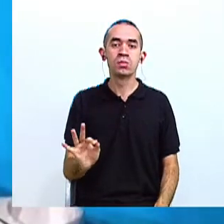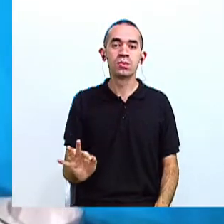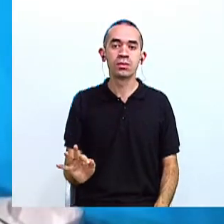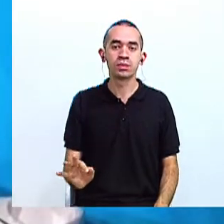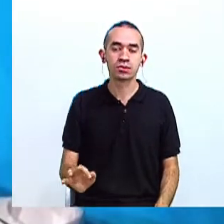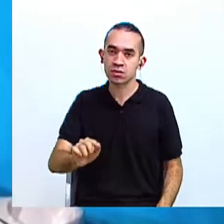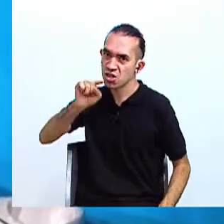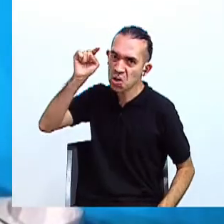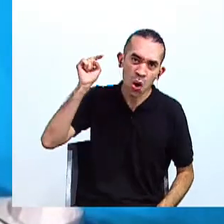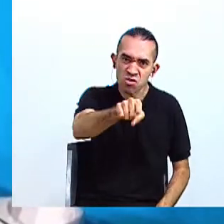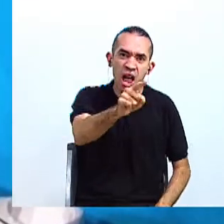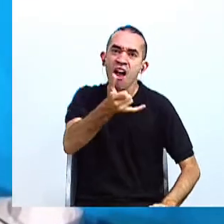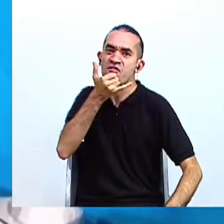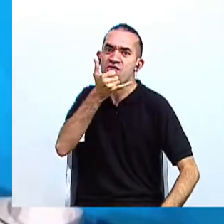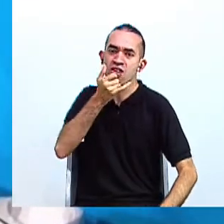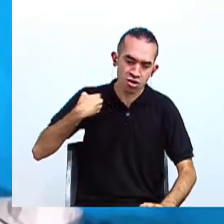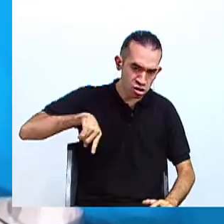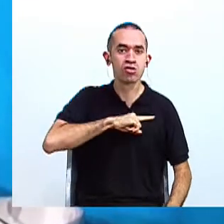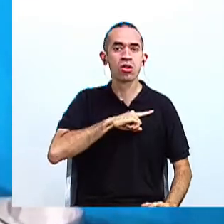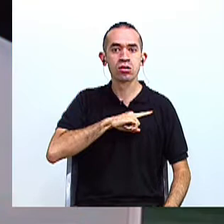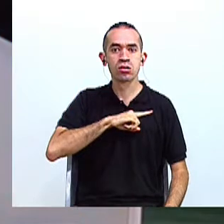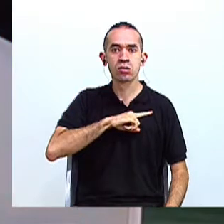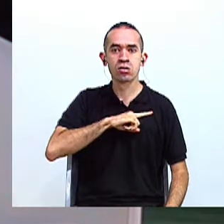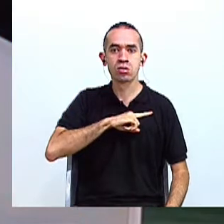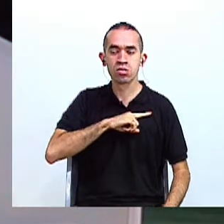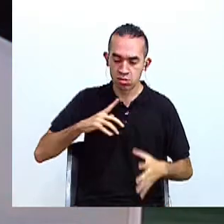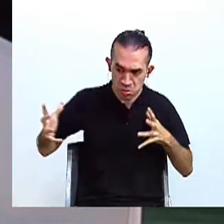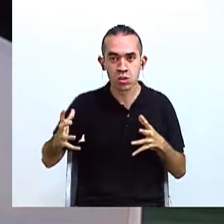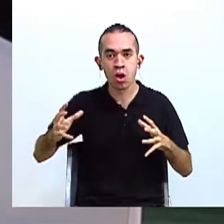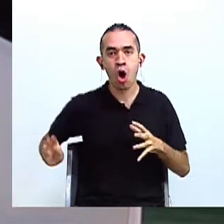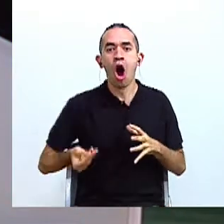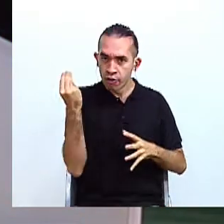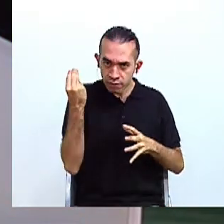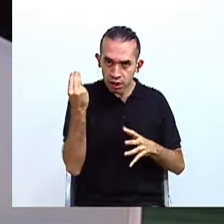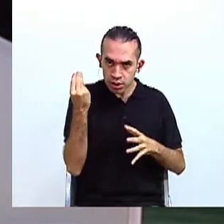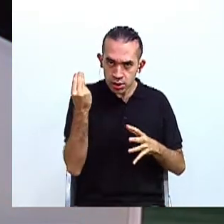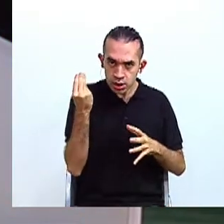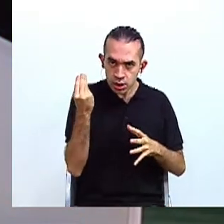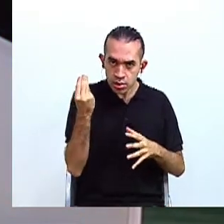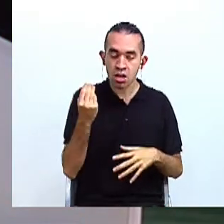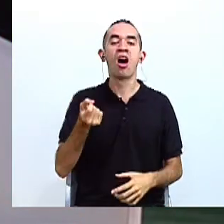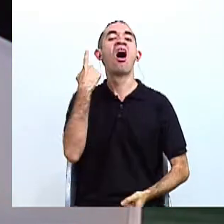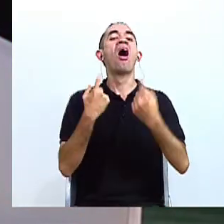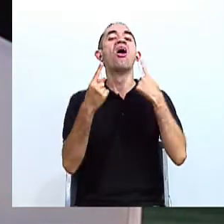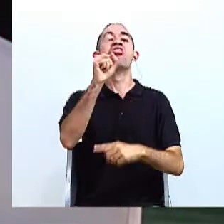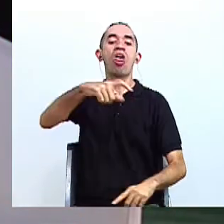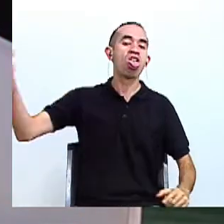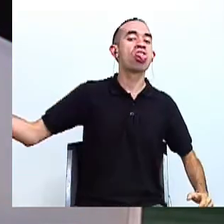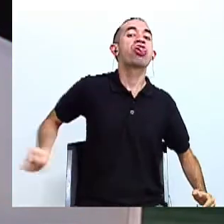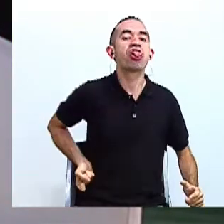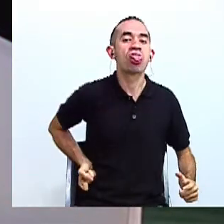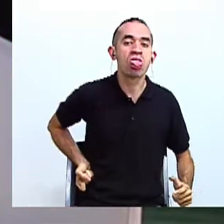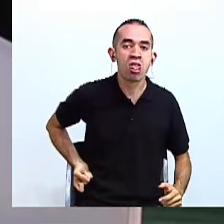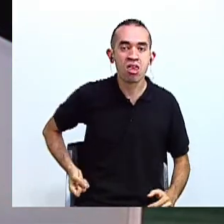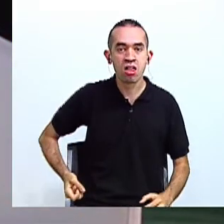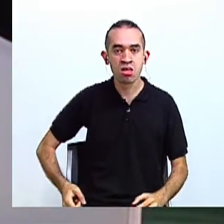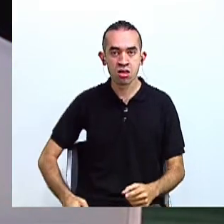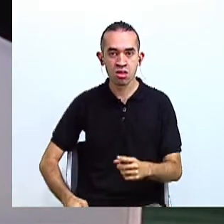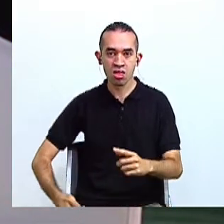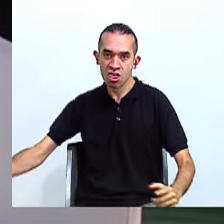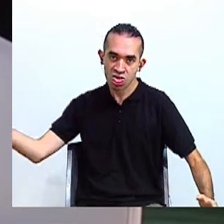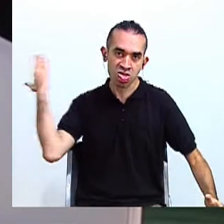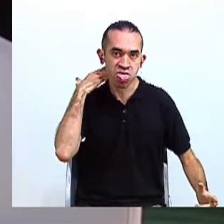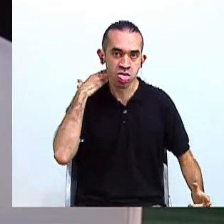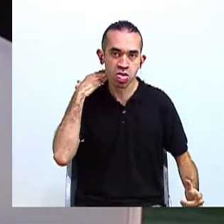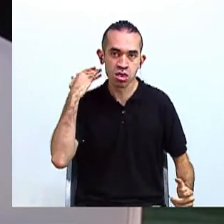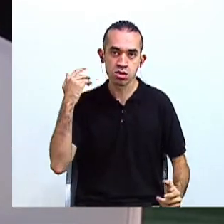You are failing us, but the young people are starting to understand your betrayal. The eyes